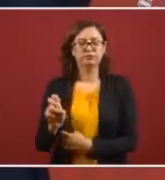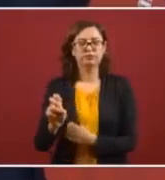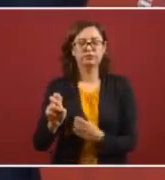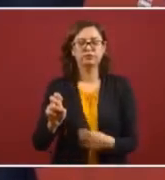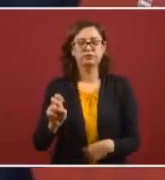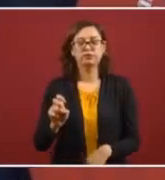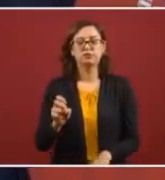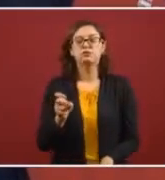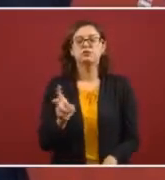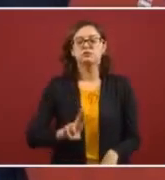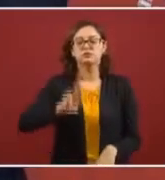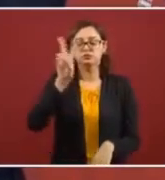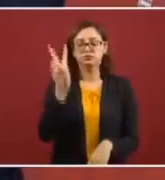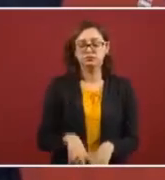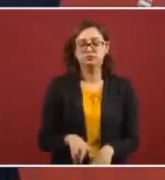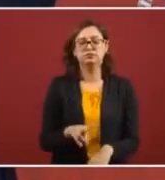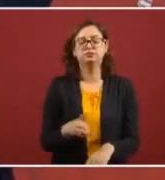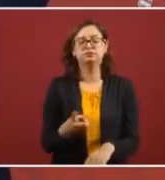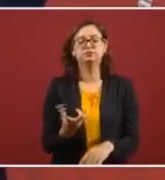effectively,